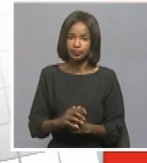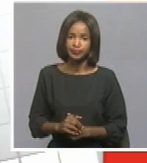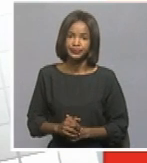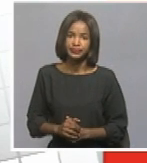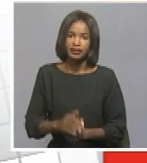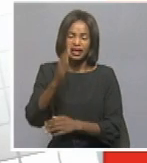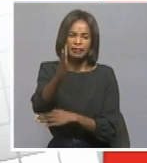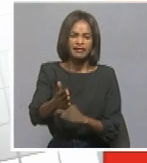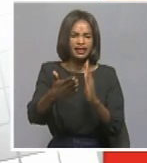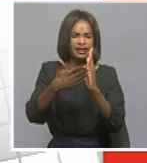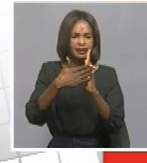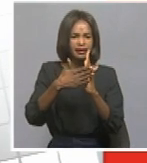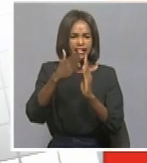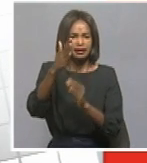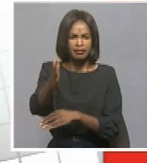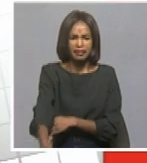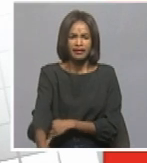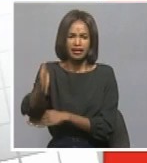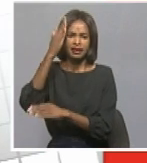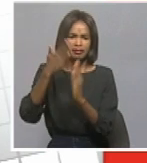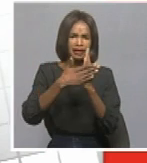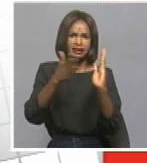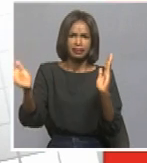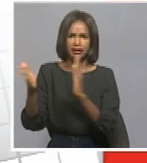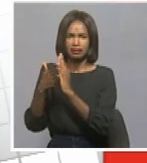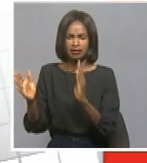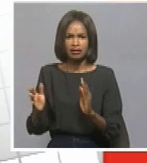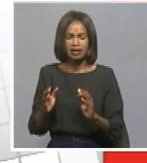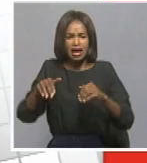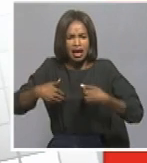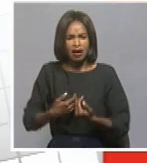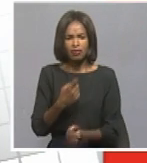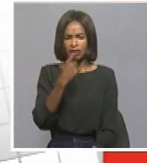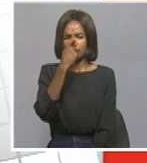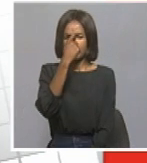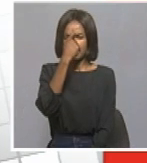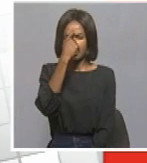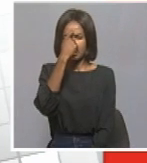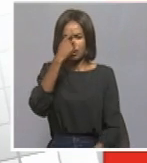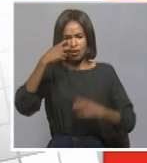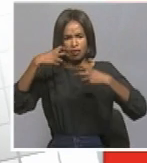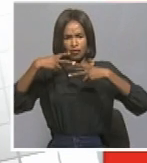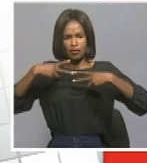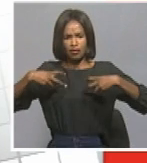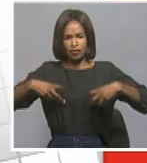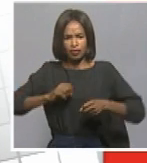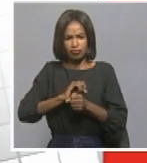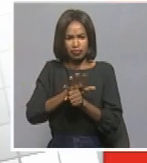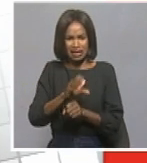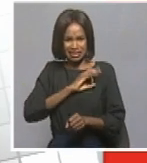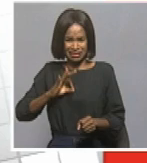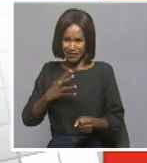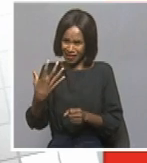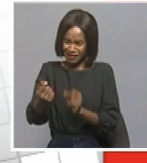that are open, are our borders capacitated in terms of screening equipment and, of course, then human capacity? Of